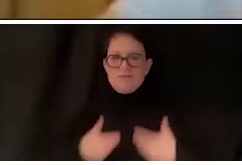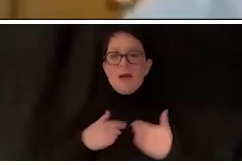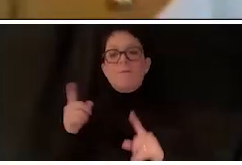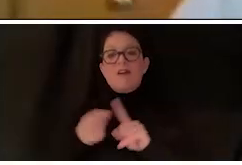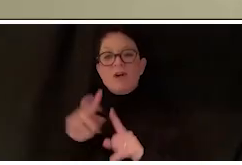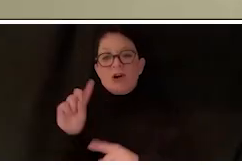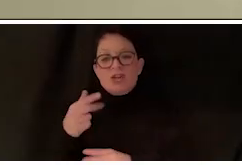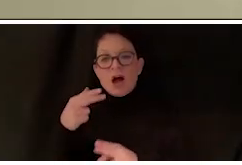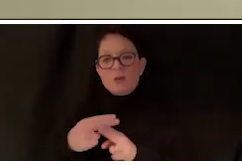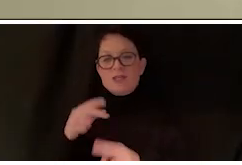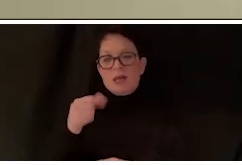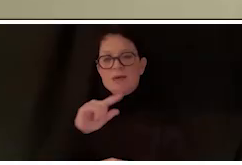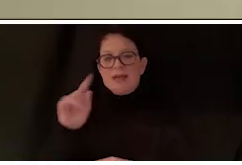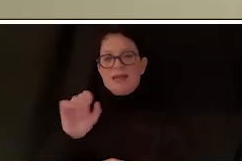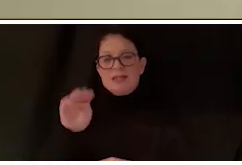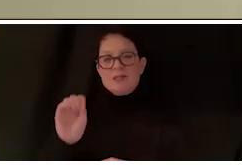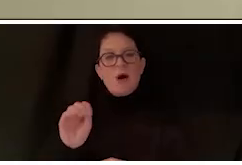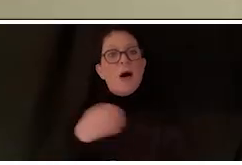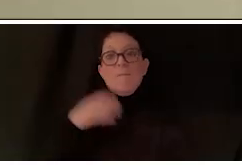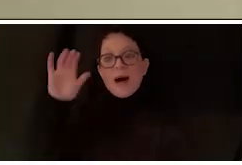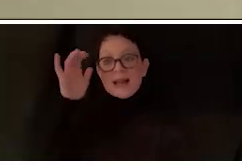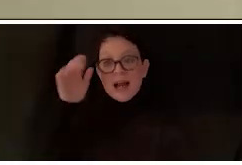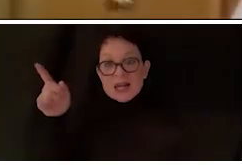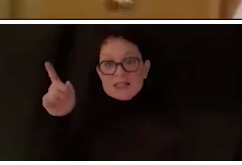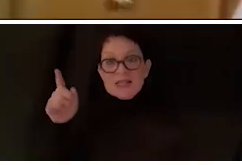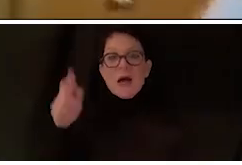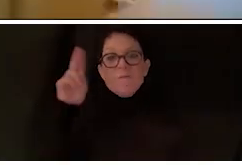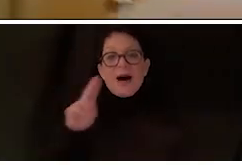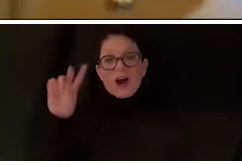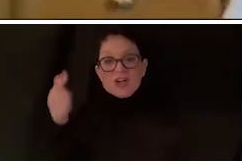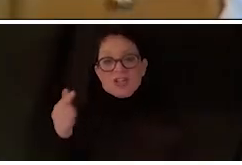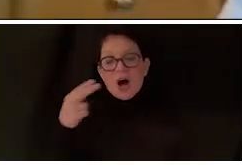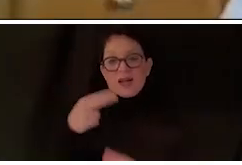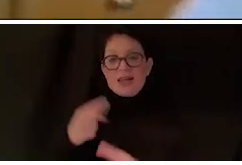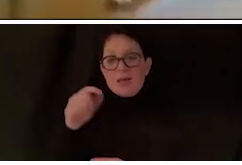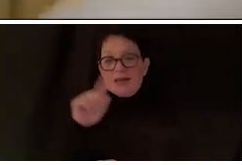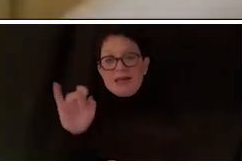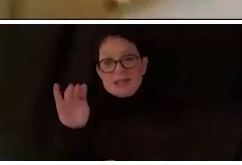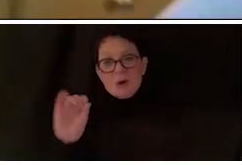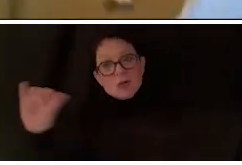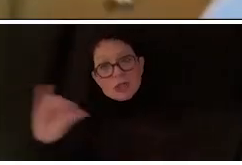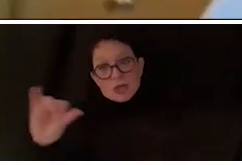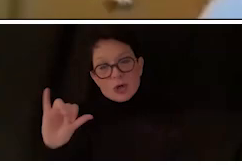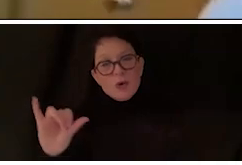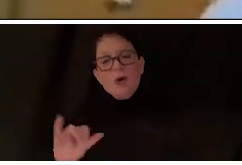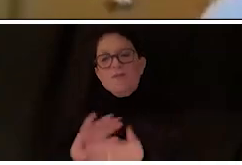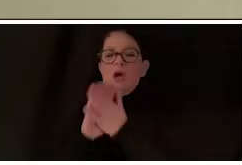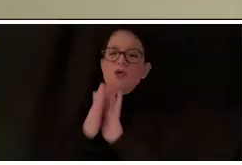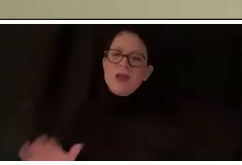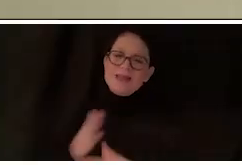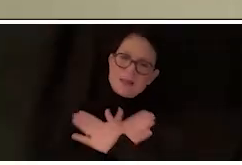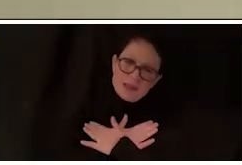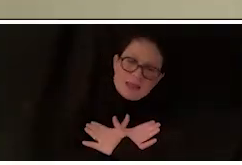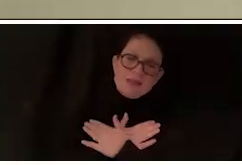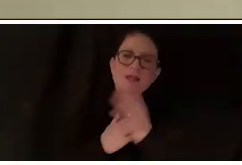was named Gizmo because I love My Gremlins cousin, so much. my uncle's dog was named Gizmo as well. Rest in peace.